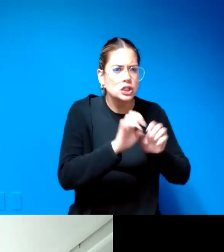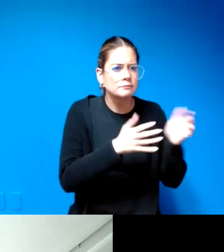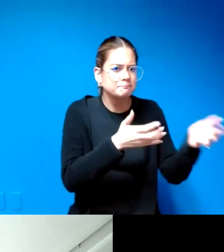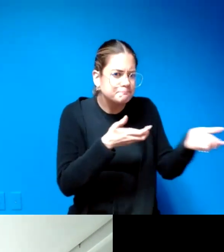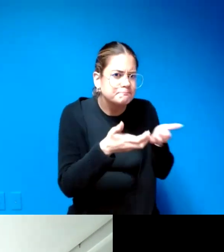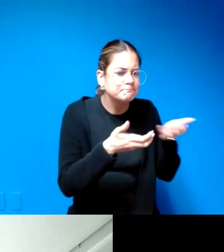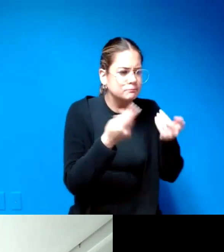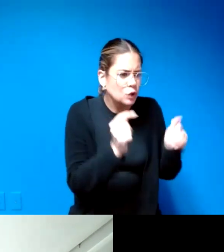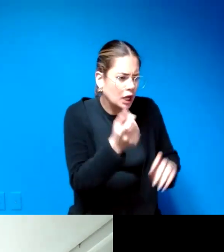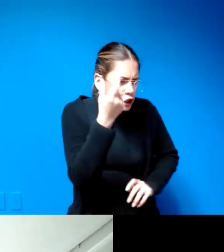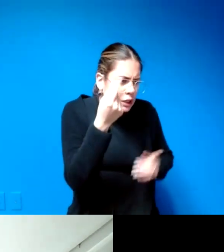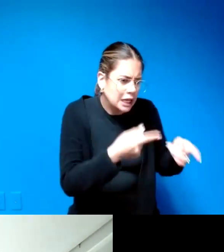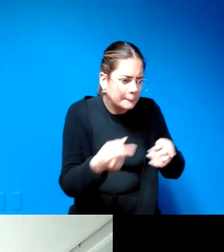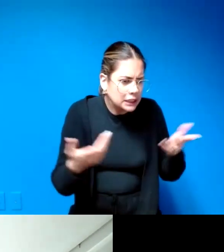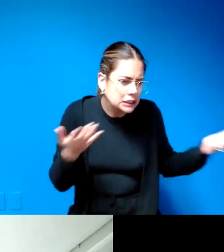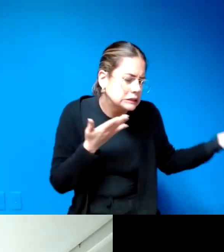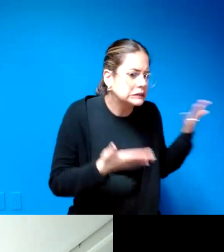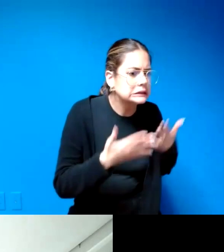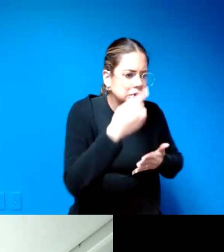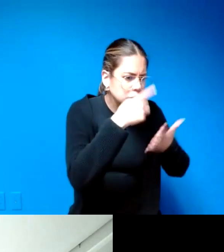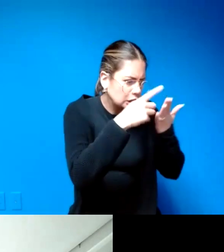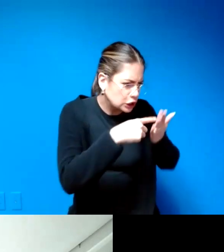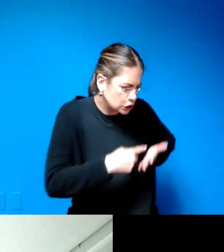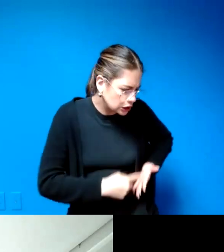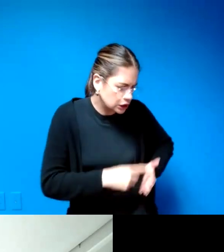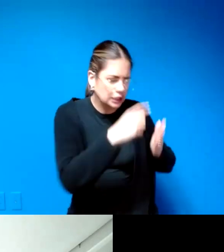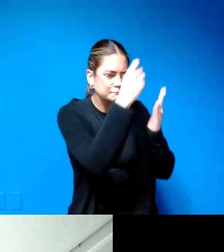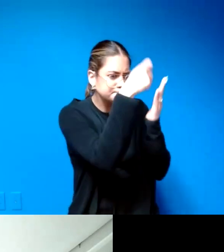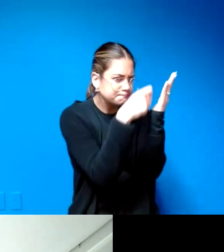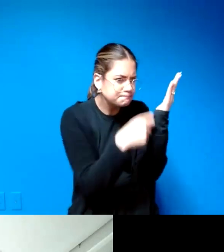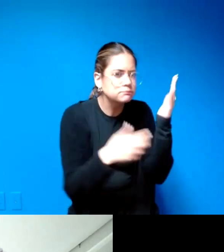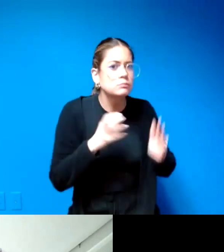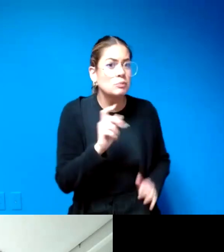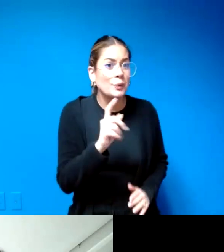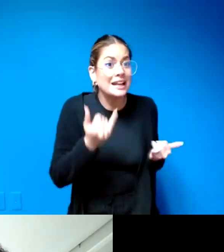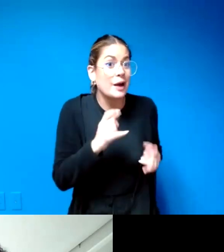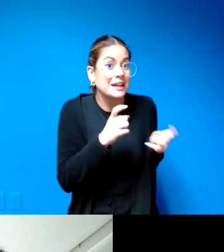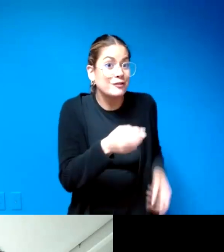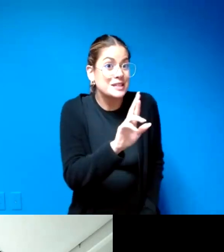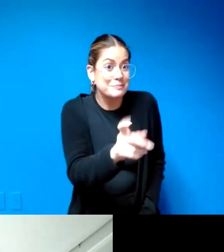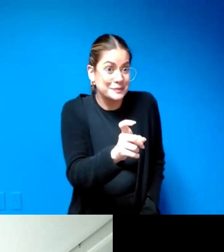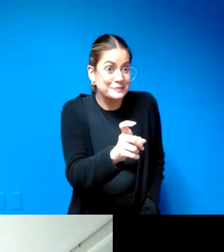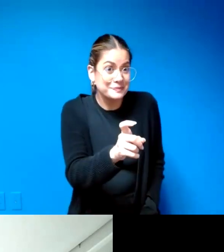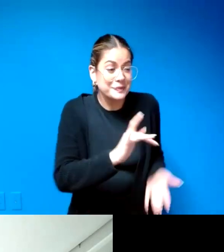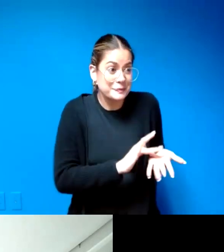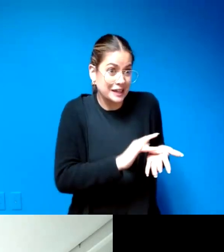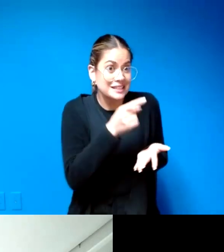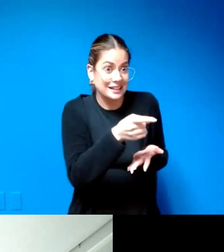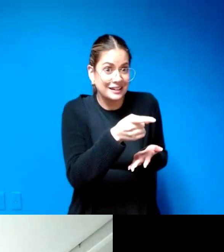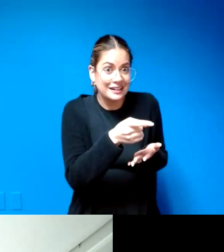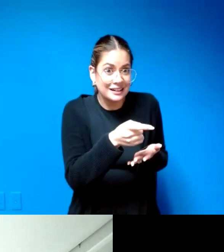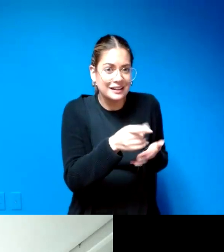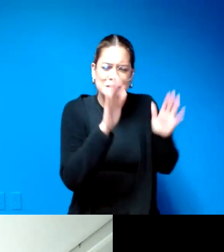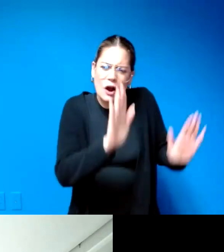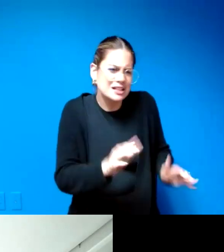patient and trying to understand what was going on and like checking off symptoms. And then I would say, okay, I'm going to prescribe you this medication and it's going to